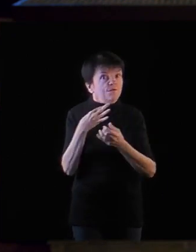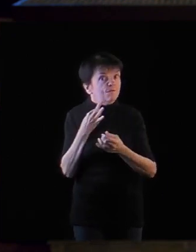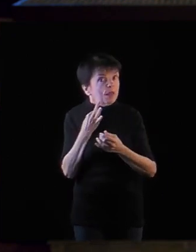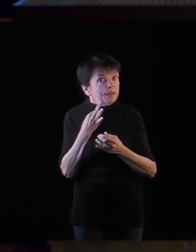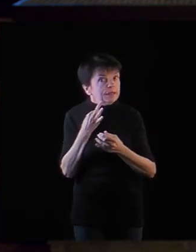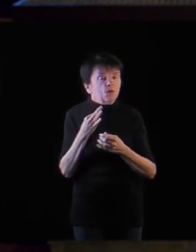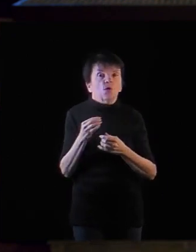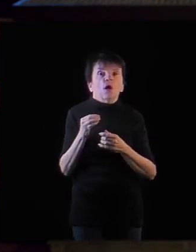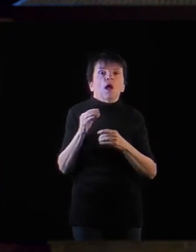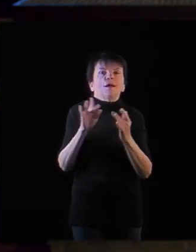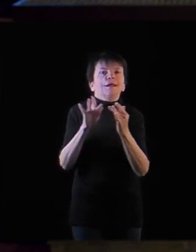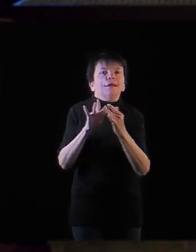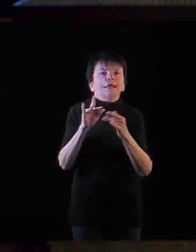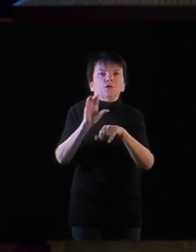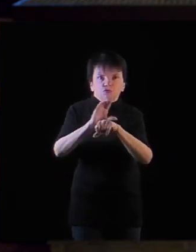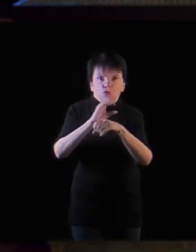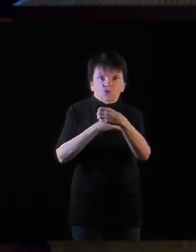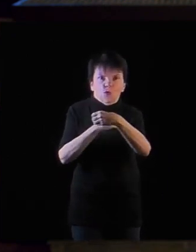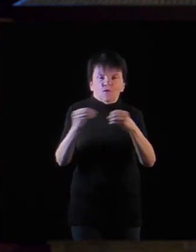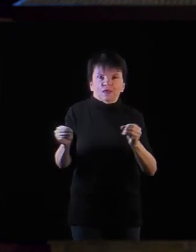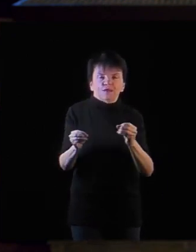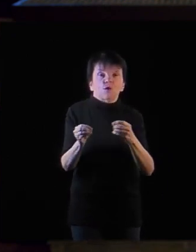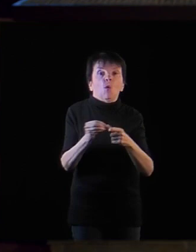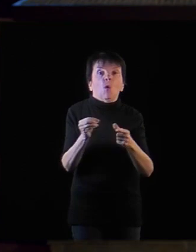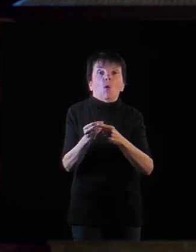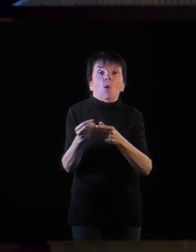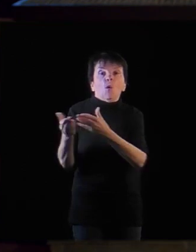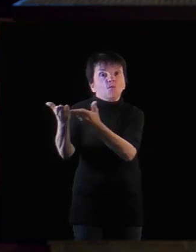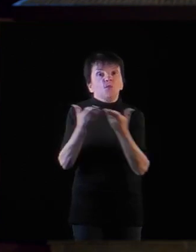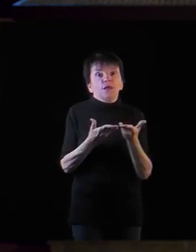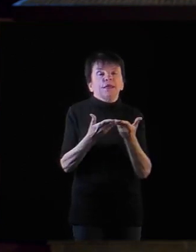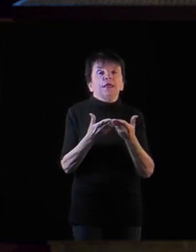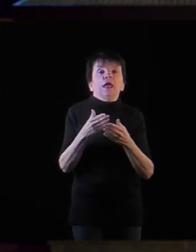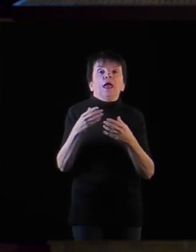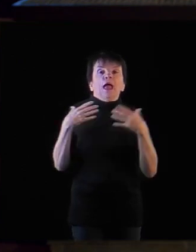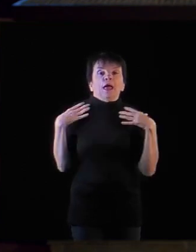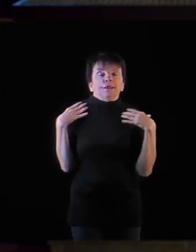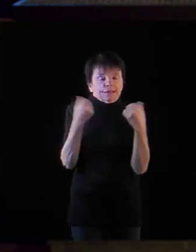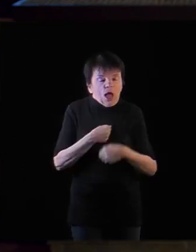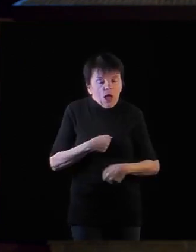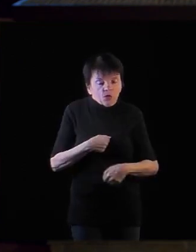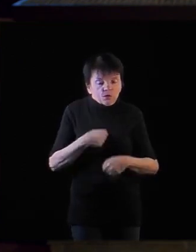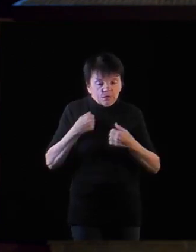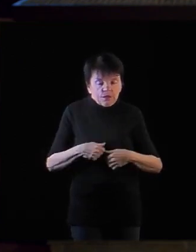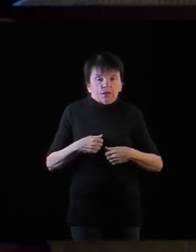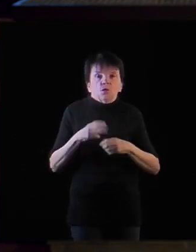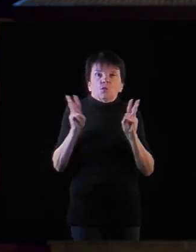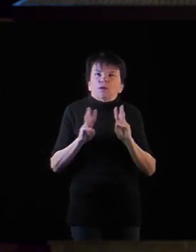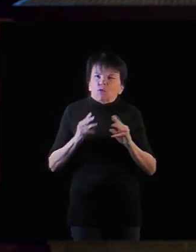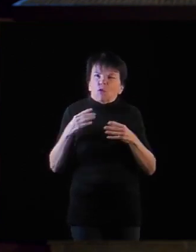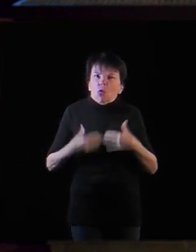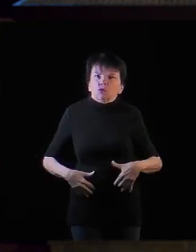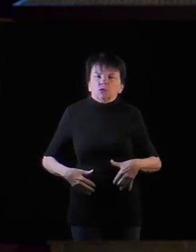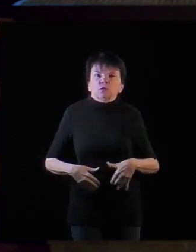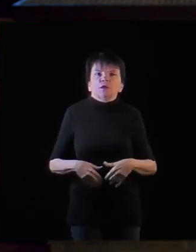office, or if you would like to donate towels, blankets, or jackets, click the link below. Well,